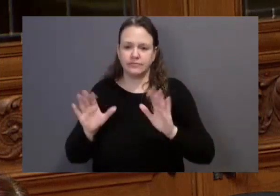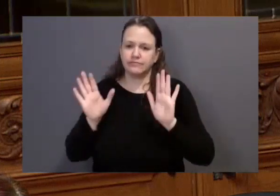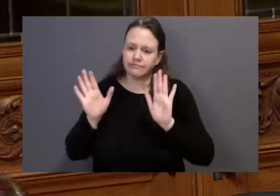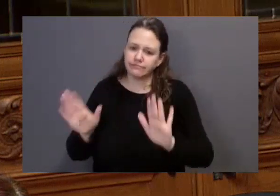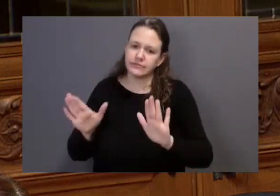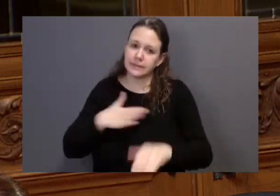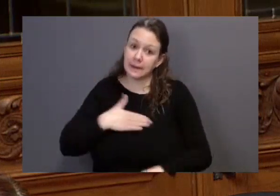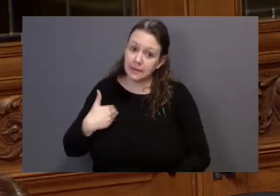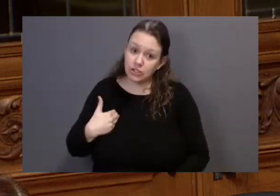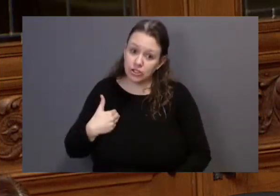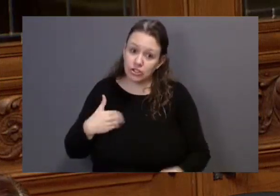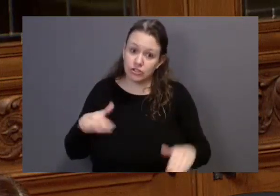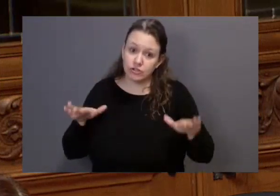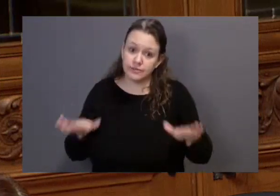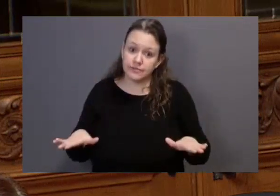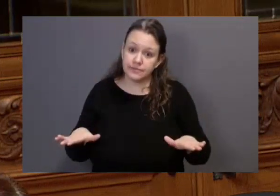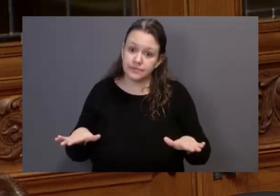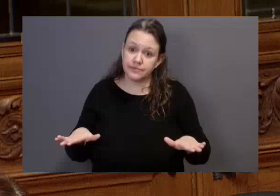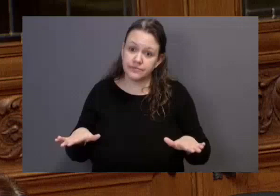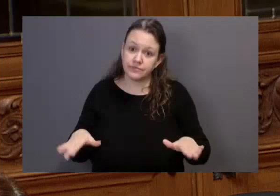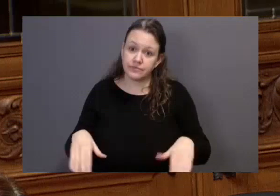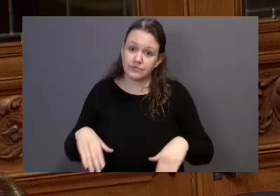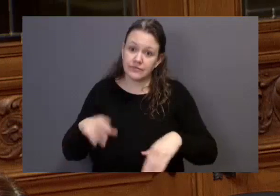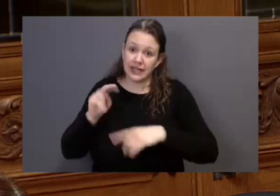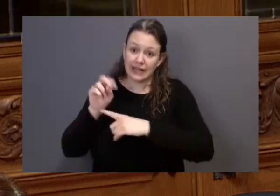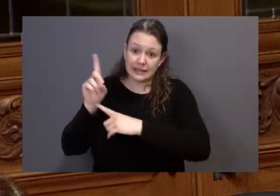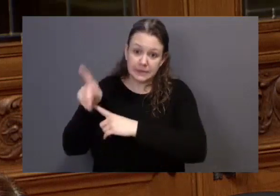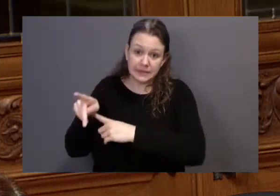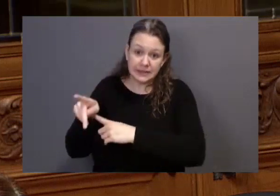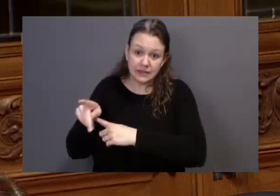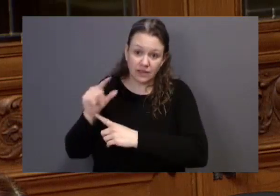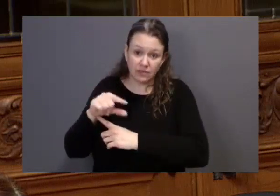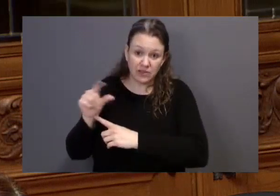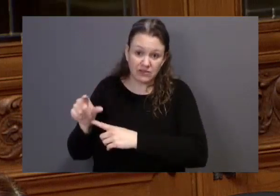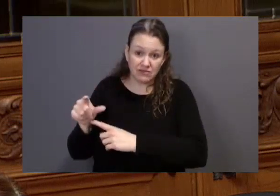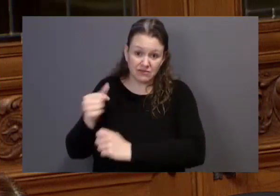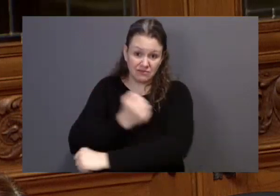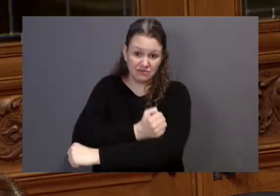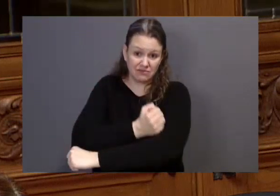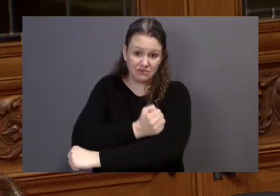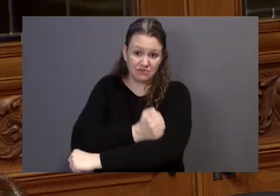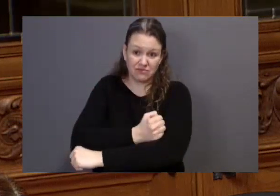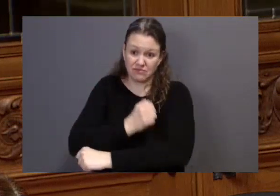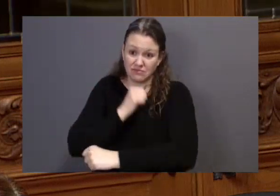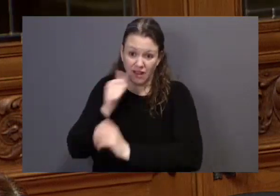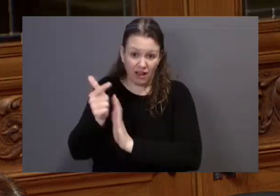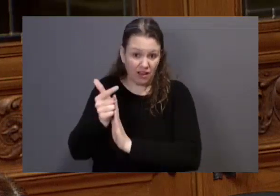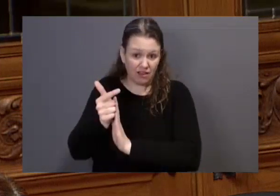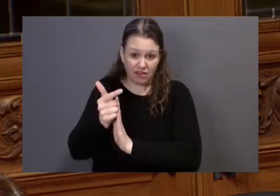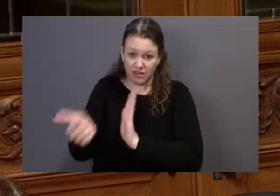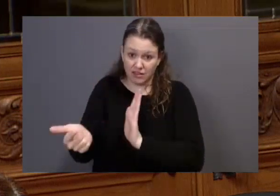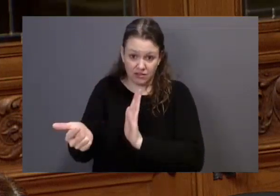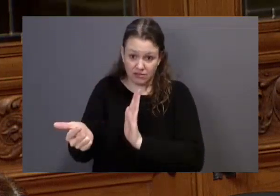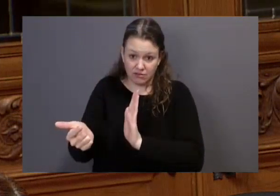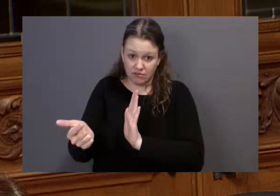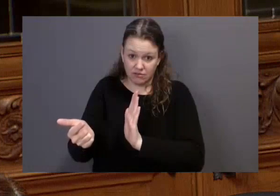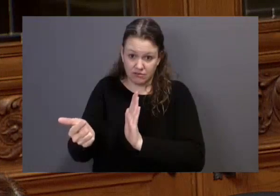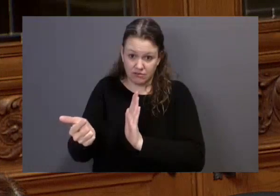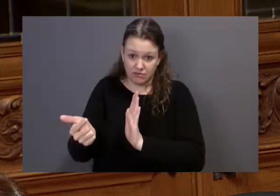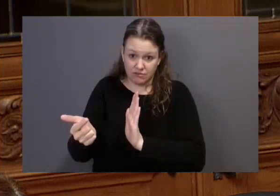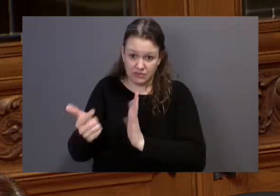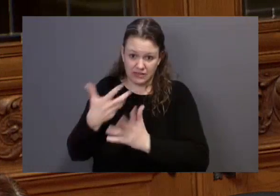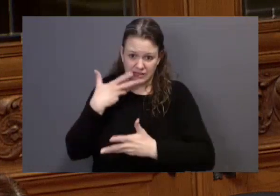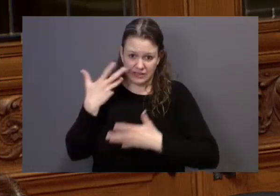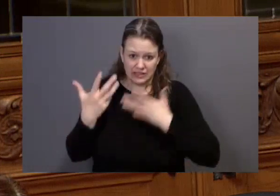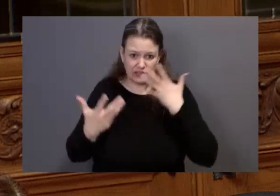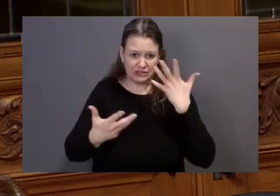government's decriminalization and safe supply program. It's embarrassing for British Columbians to watch